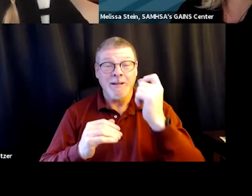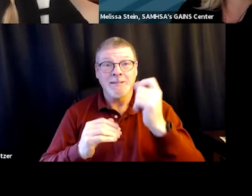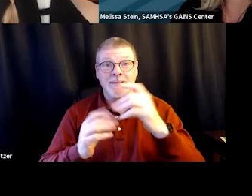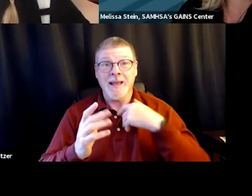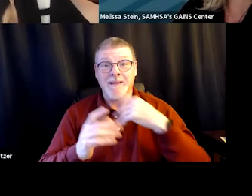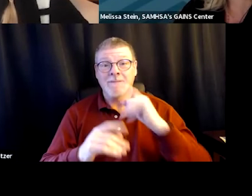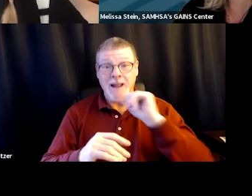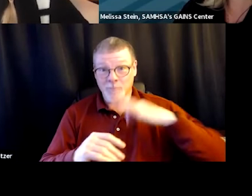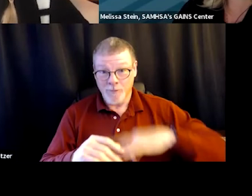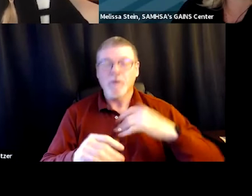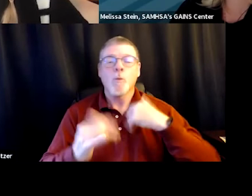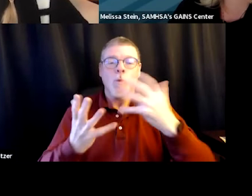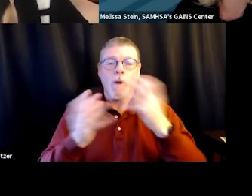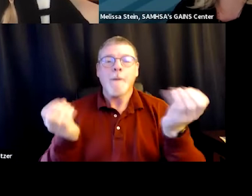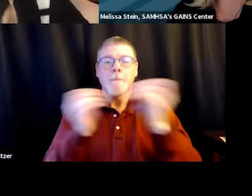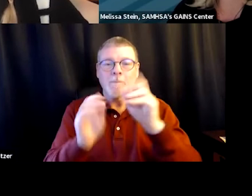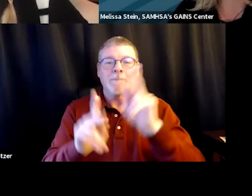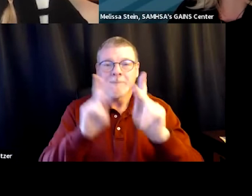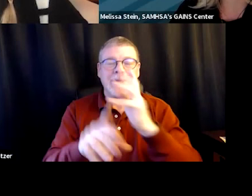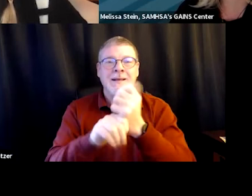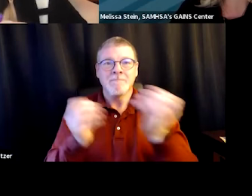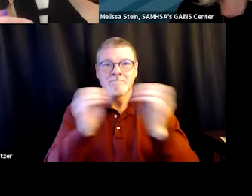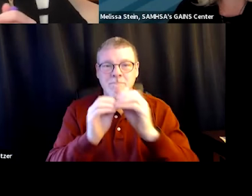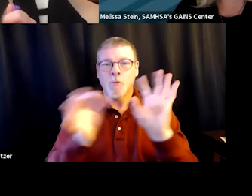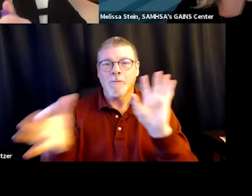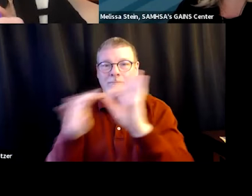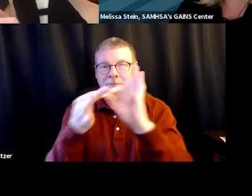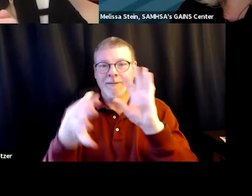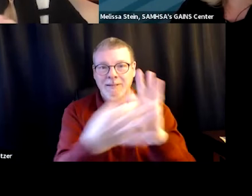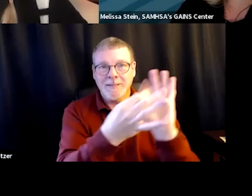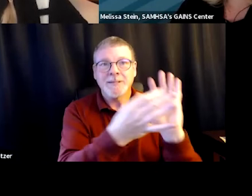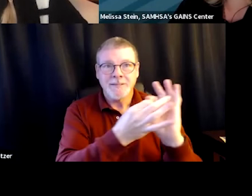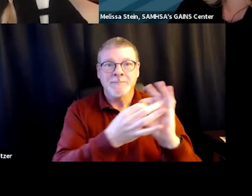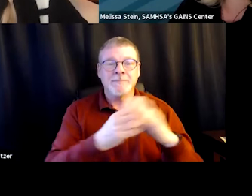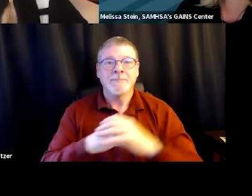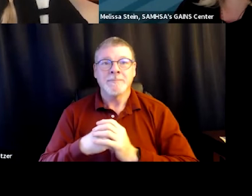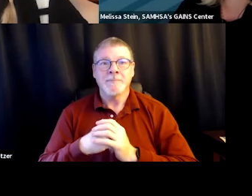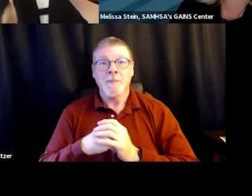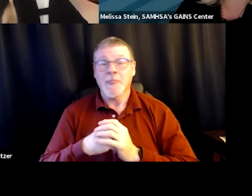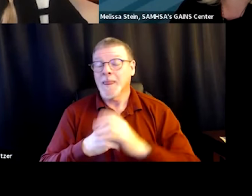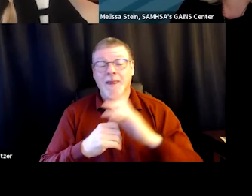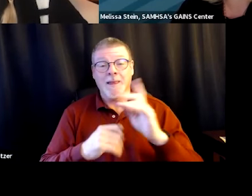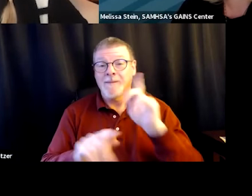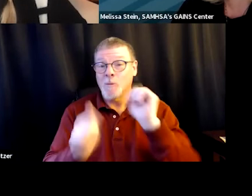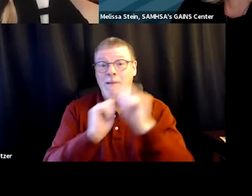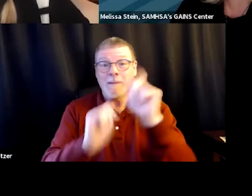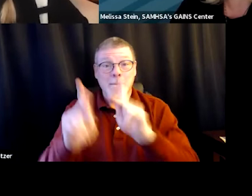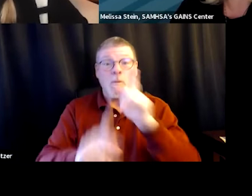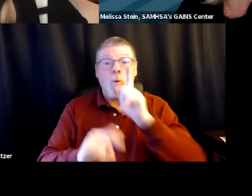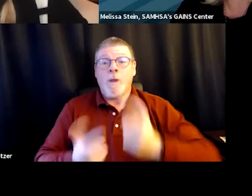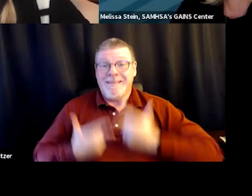topic, we want folks to get more information and get connected with, like Dr. Post said, the resources that do exist in your